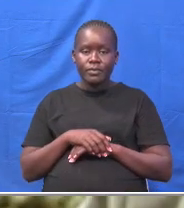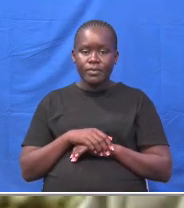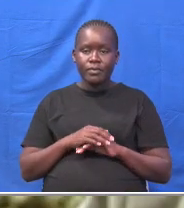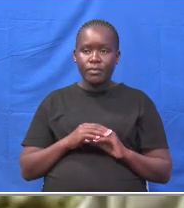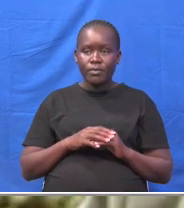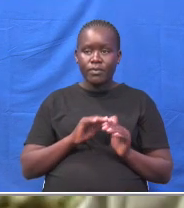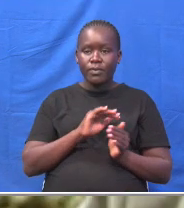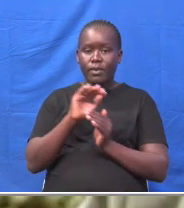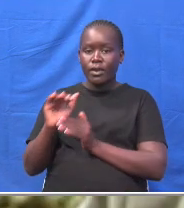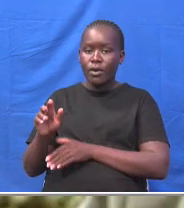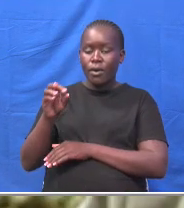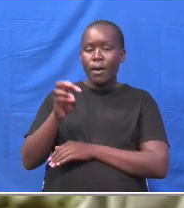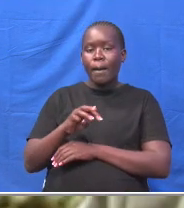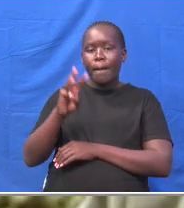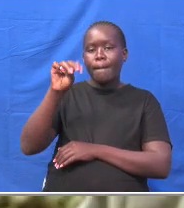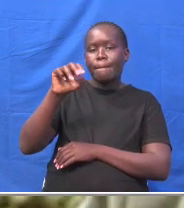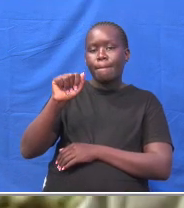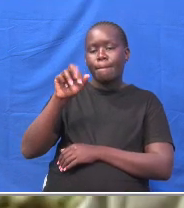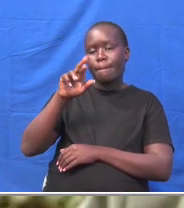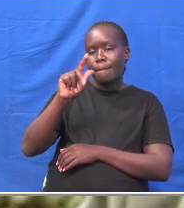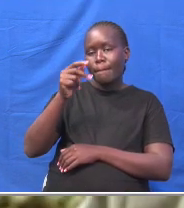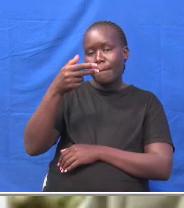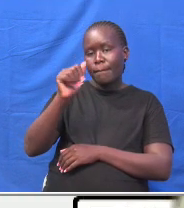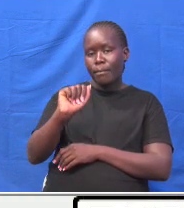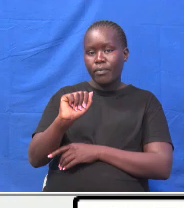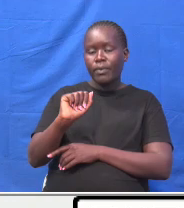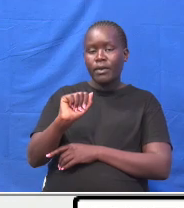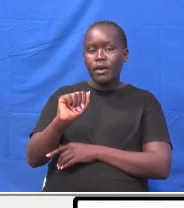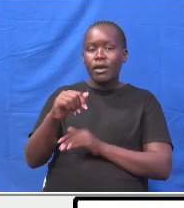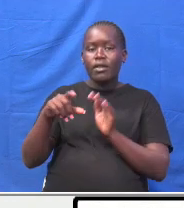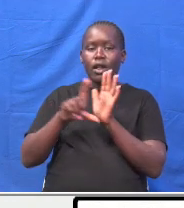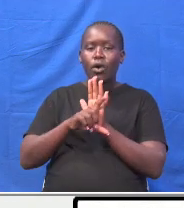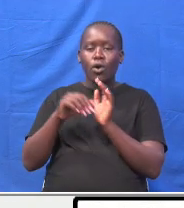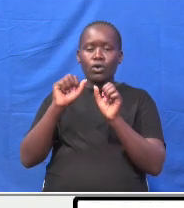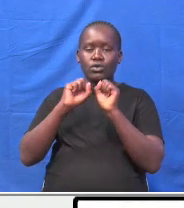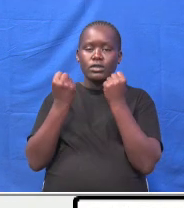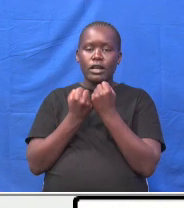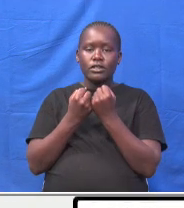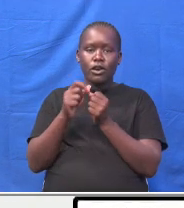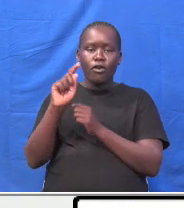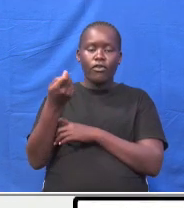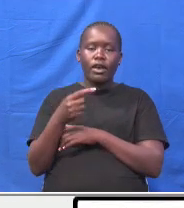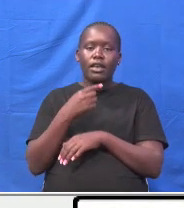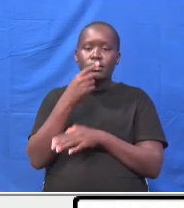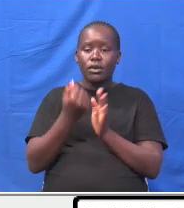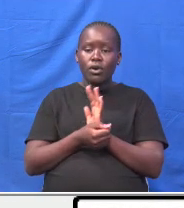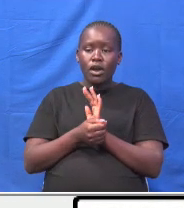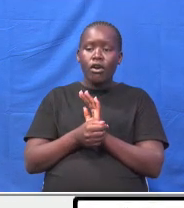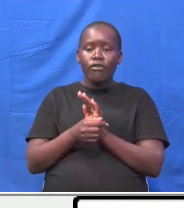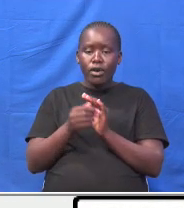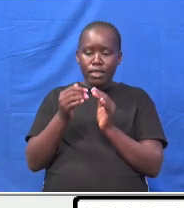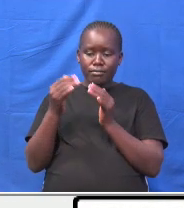Now, Narc Kenya Party leader Martha Karua and Law Society of Kenya President Faith Odhiambo are among leaders demanding for the immediate release